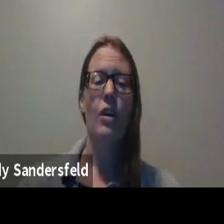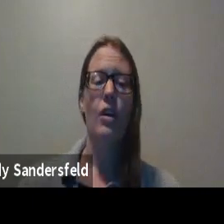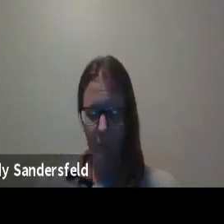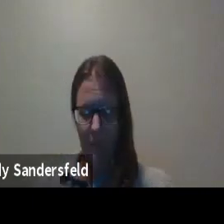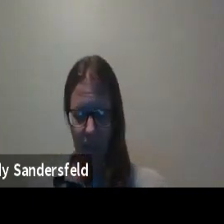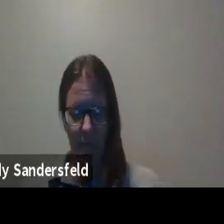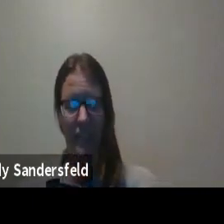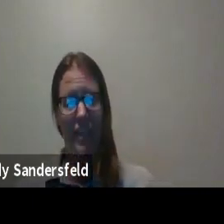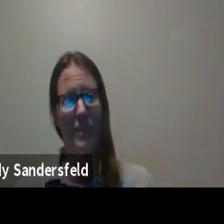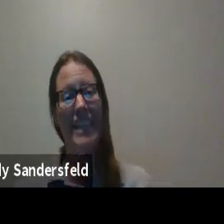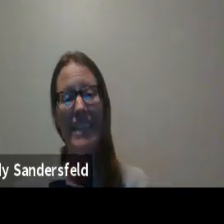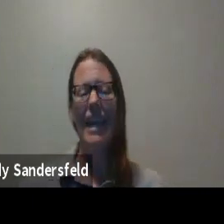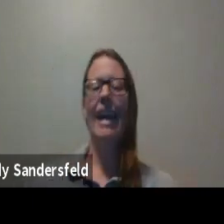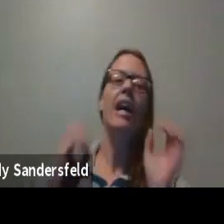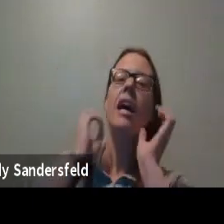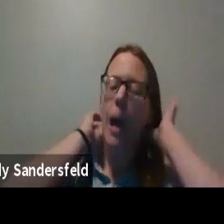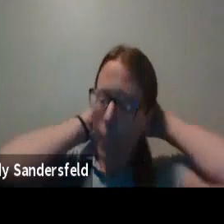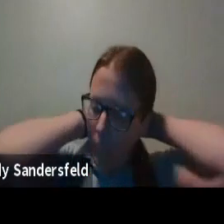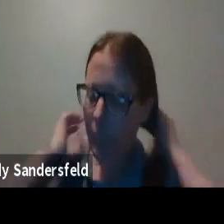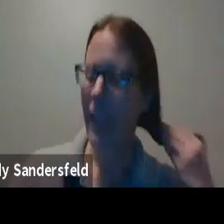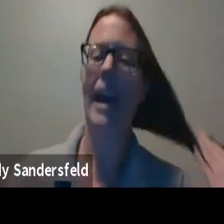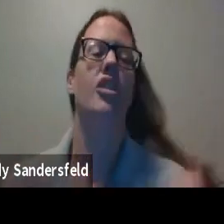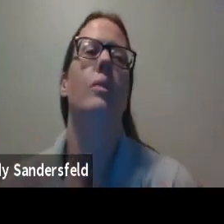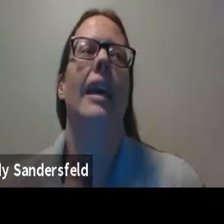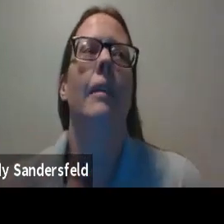So why am I talking about diabetes today?